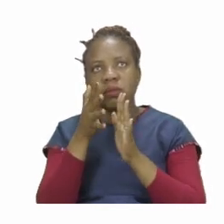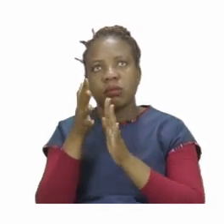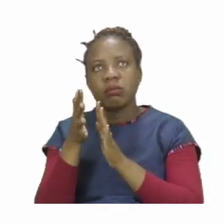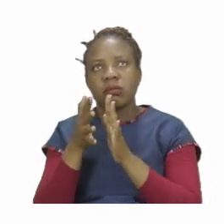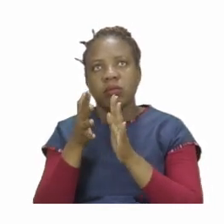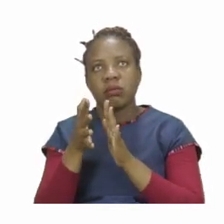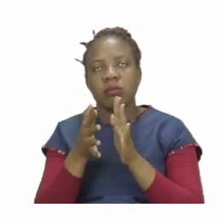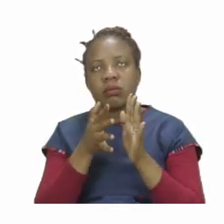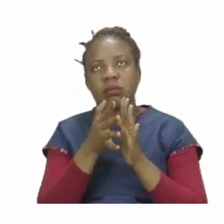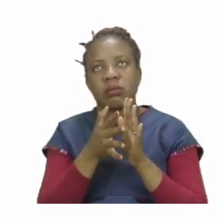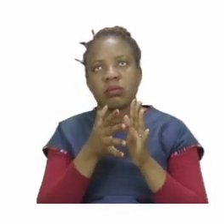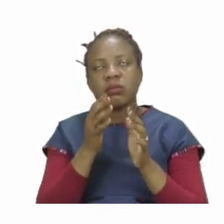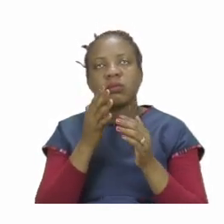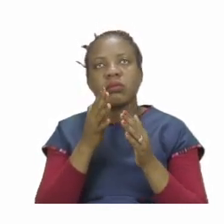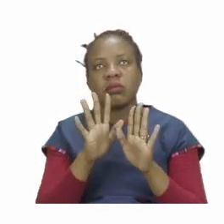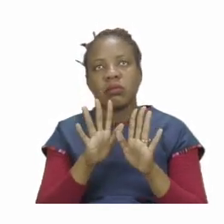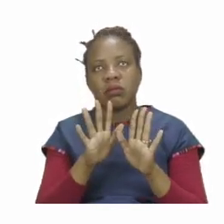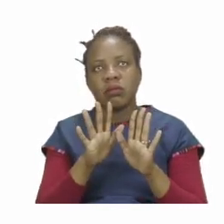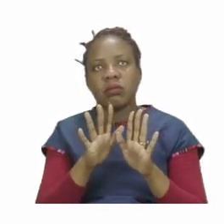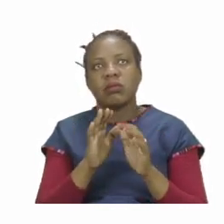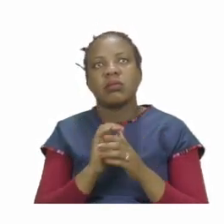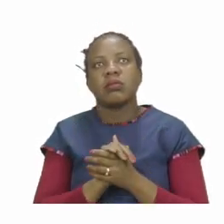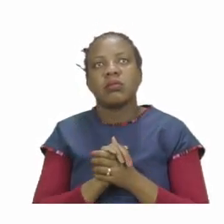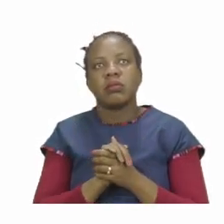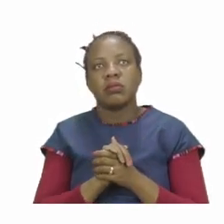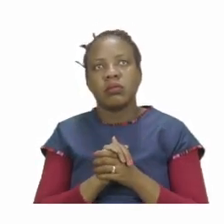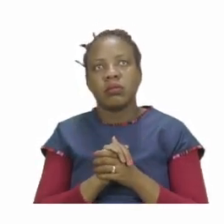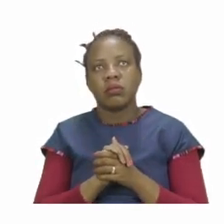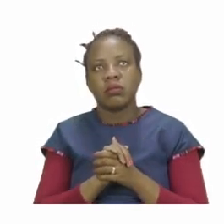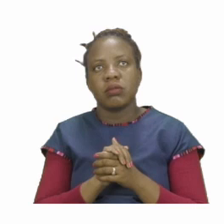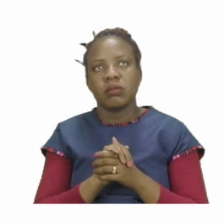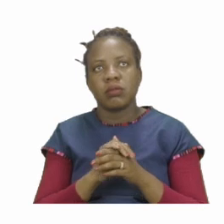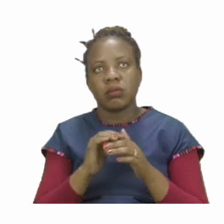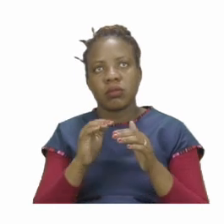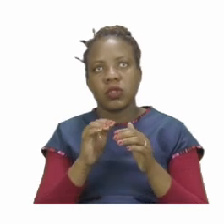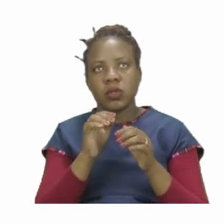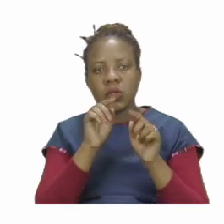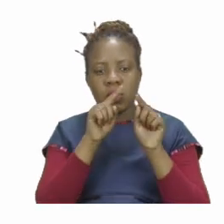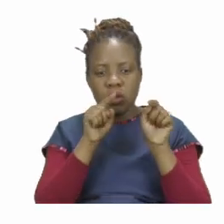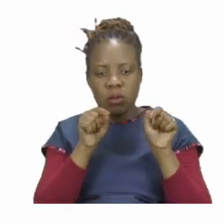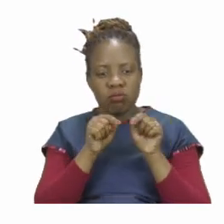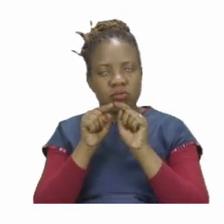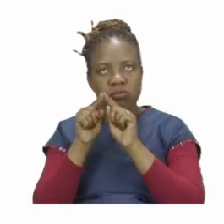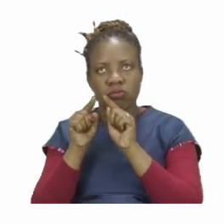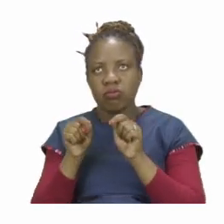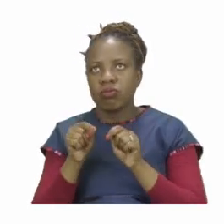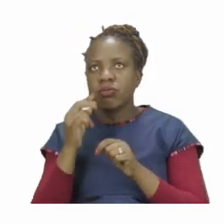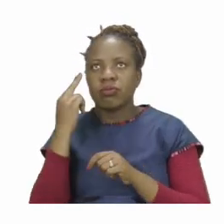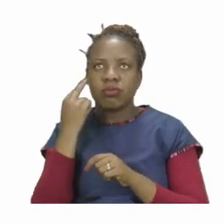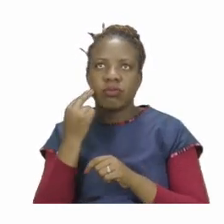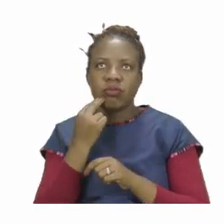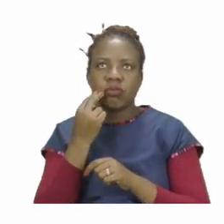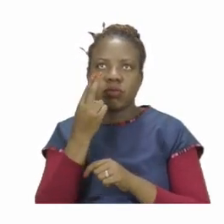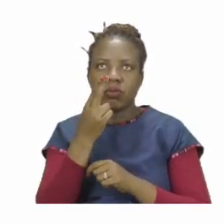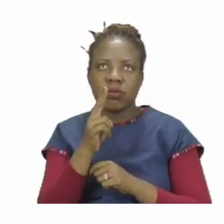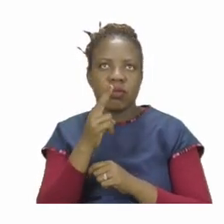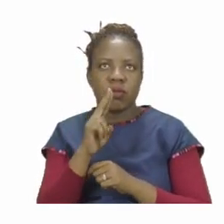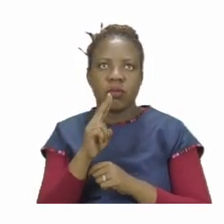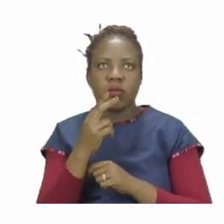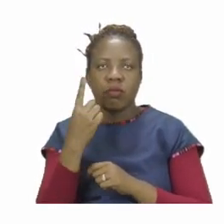sound, we know that we have a soft th and a hard